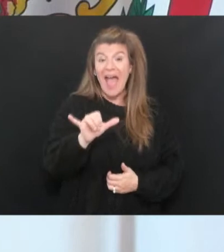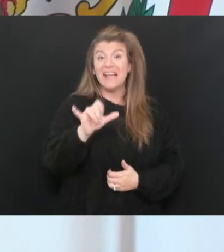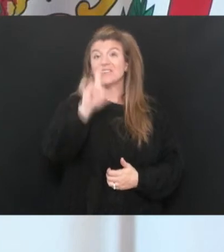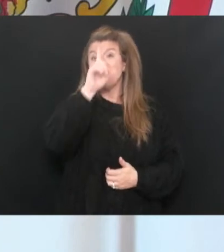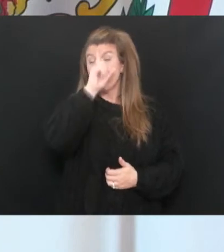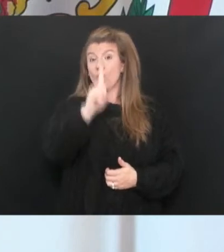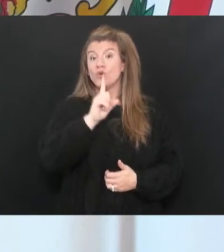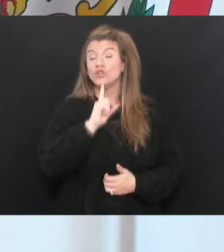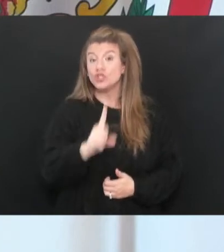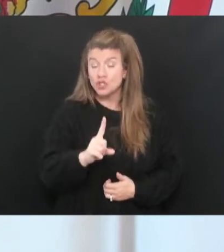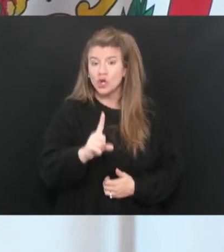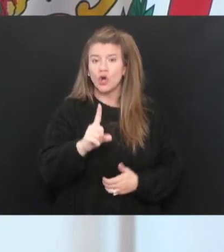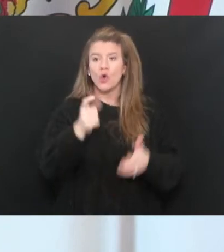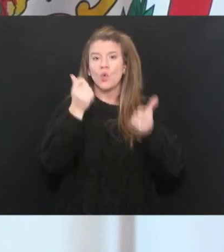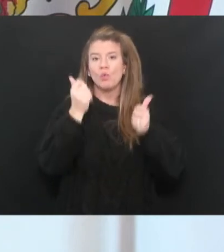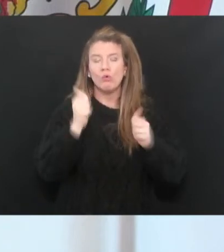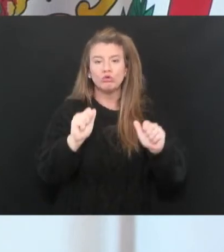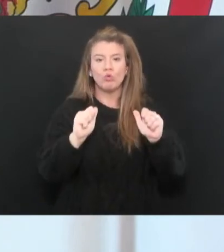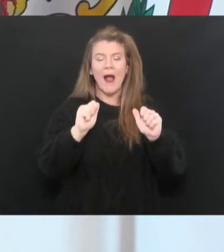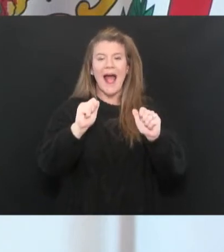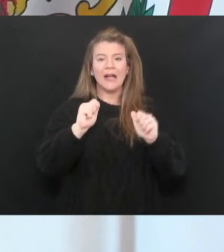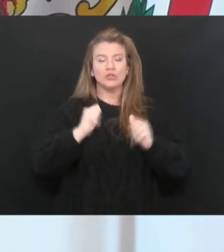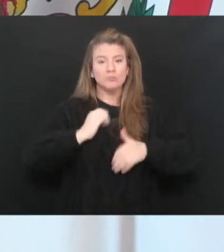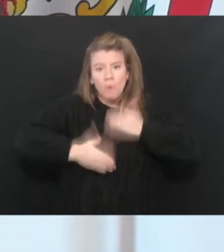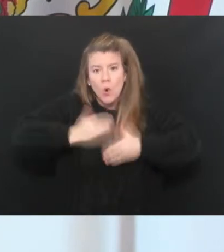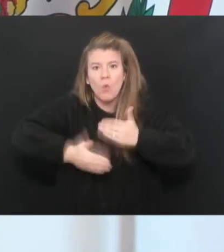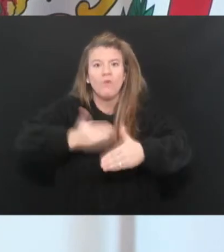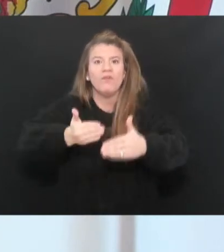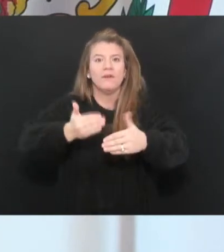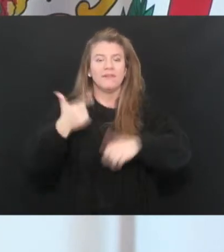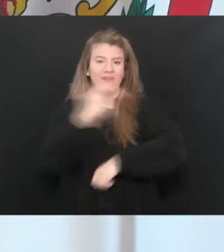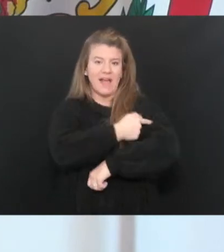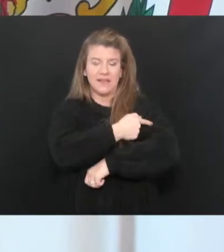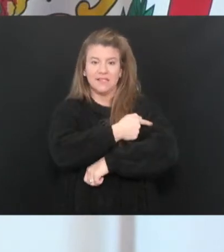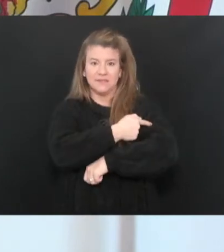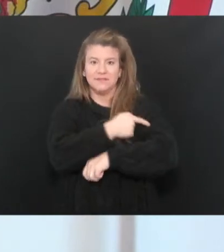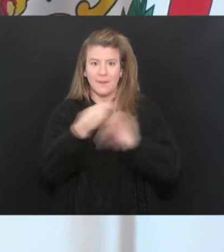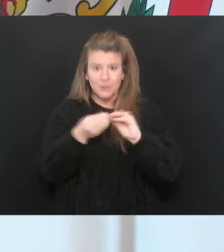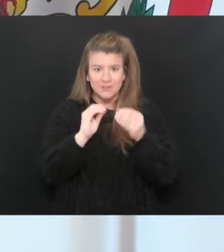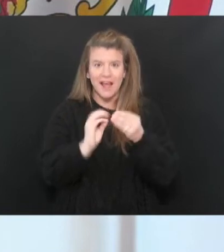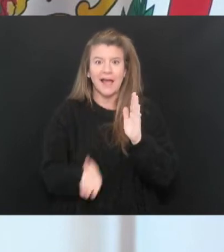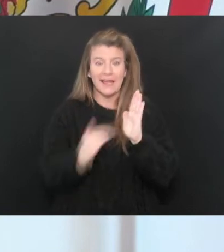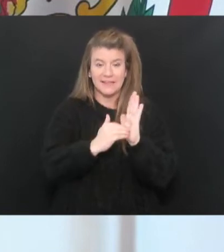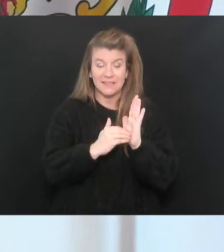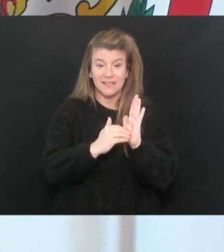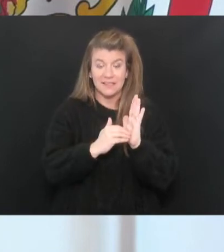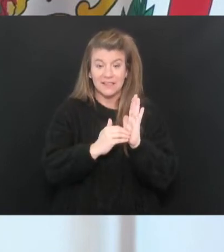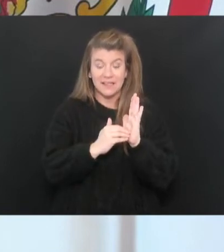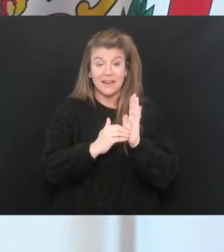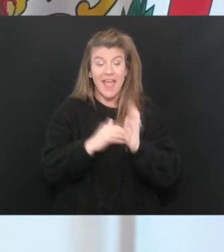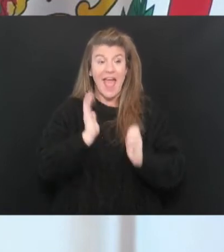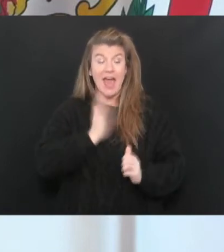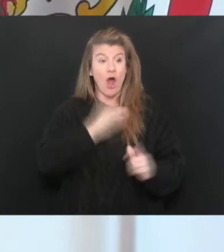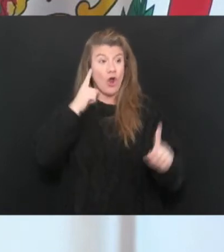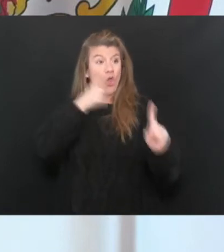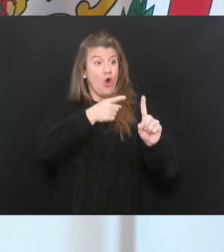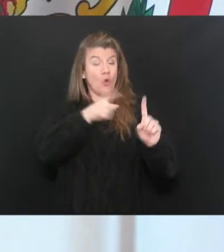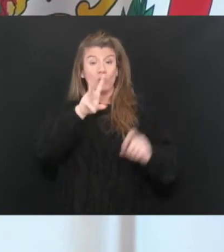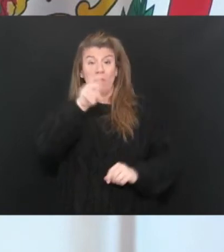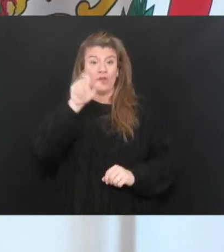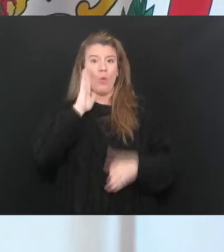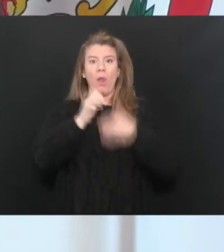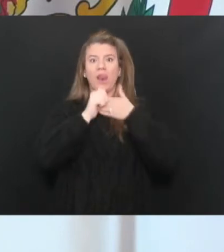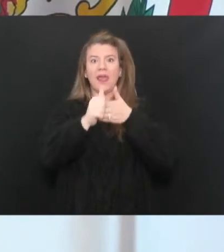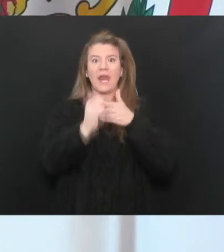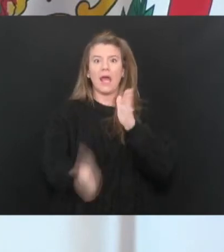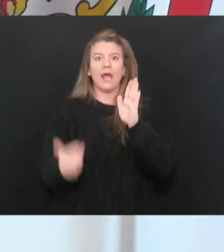absolutely going to try to move the needle again, where West Virginia, again, leads the way.